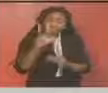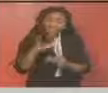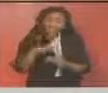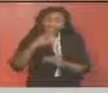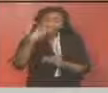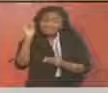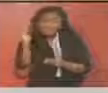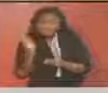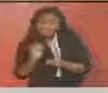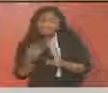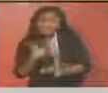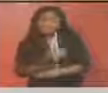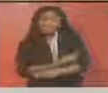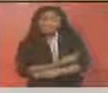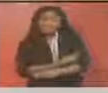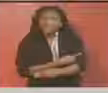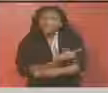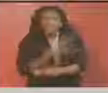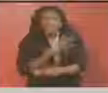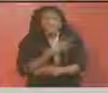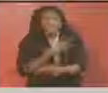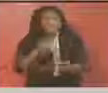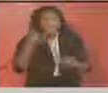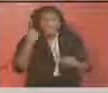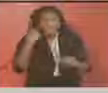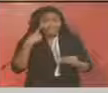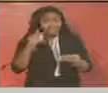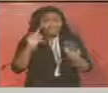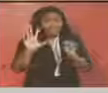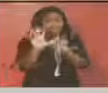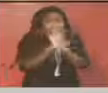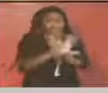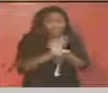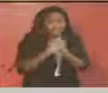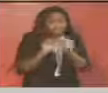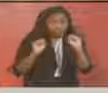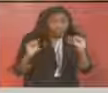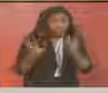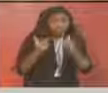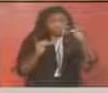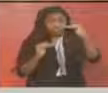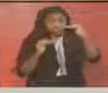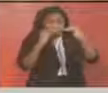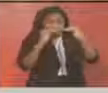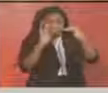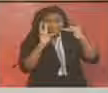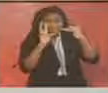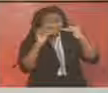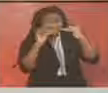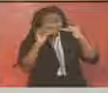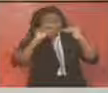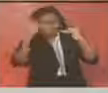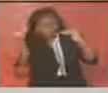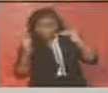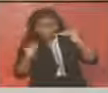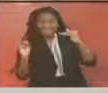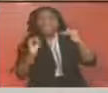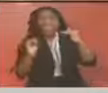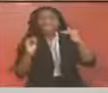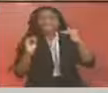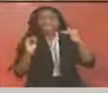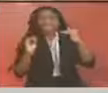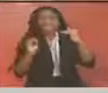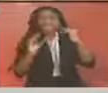herd immunity is somewhere between 50, 60 to 70% in that range based on the